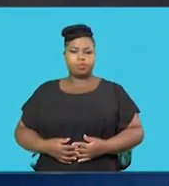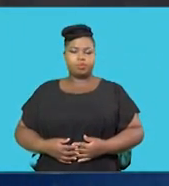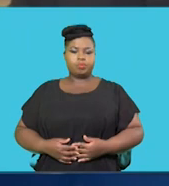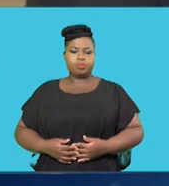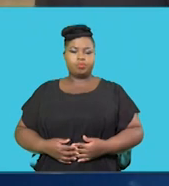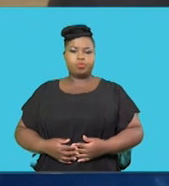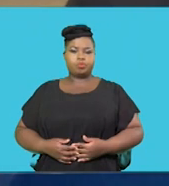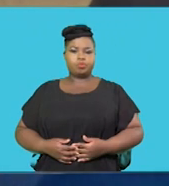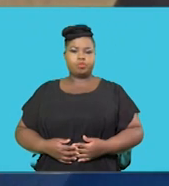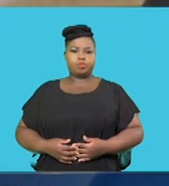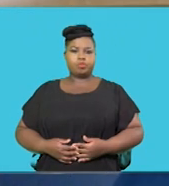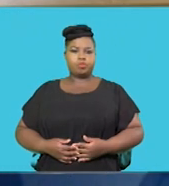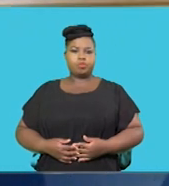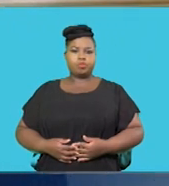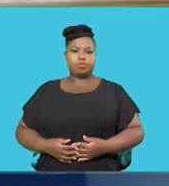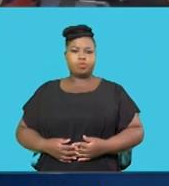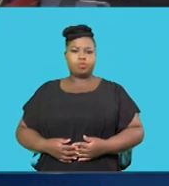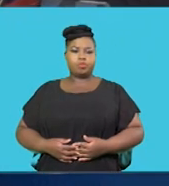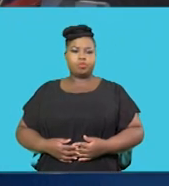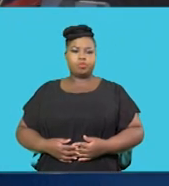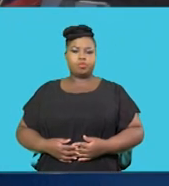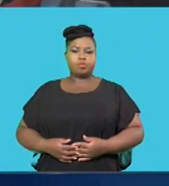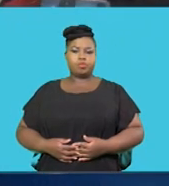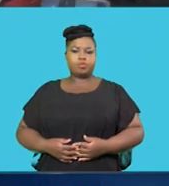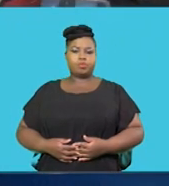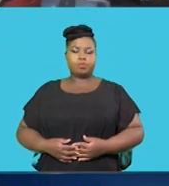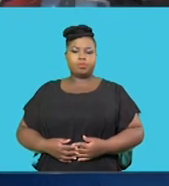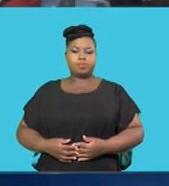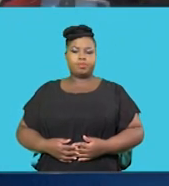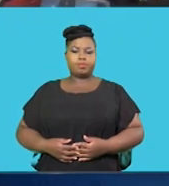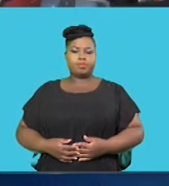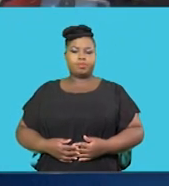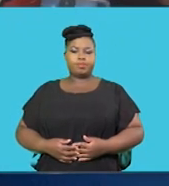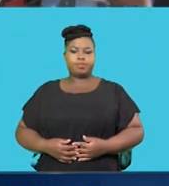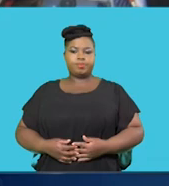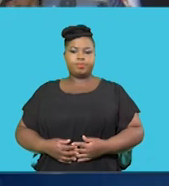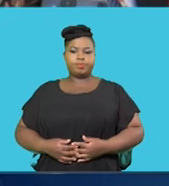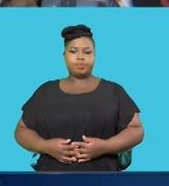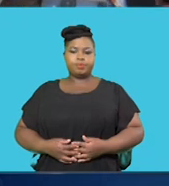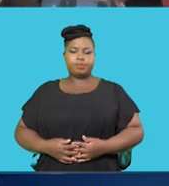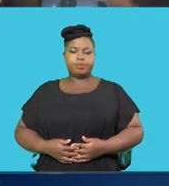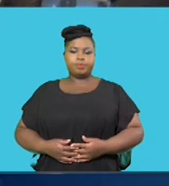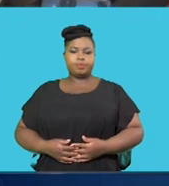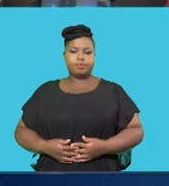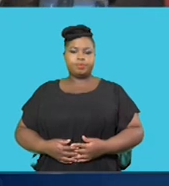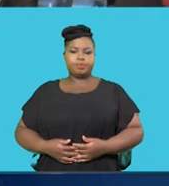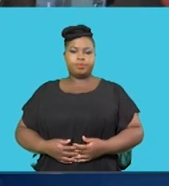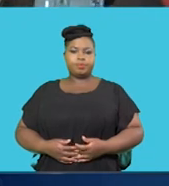ka-2023. Ezindabeni zeSoweto TV, ngingu Jabulani Ntsele. Ngise Kempton Park.